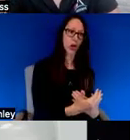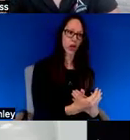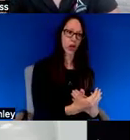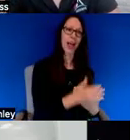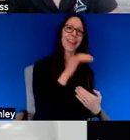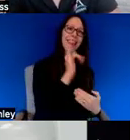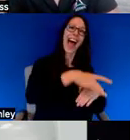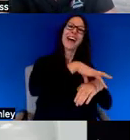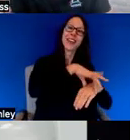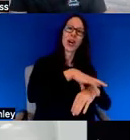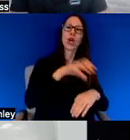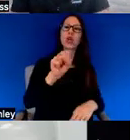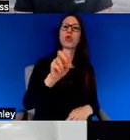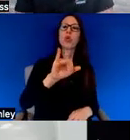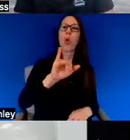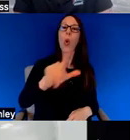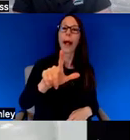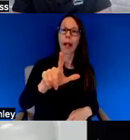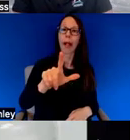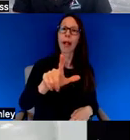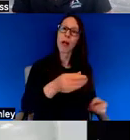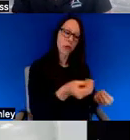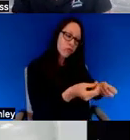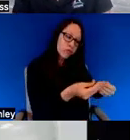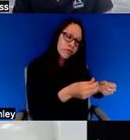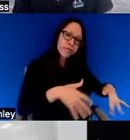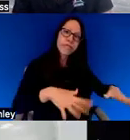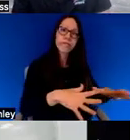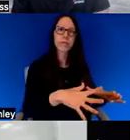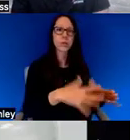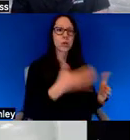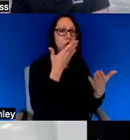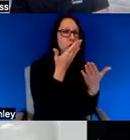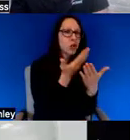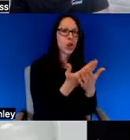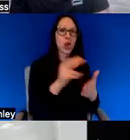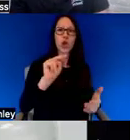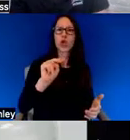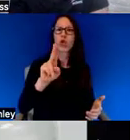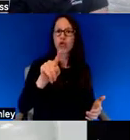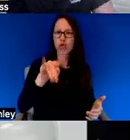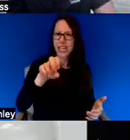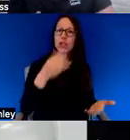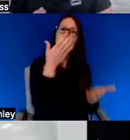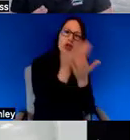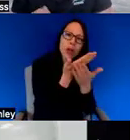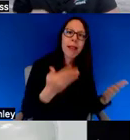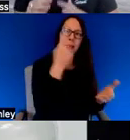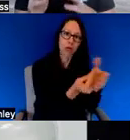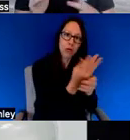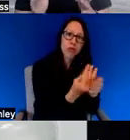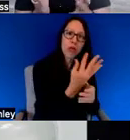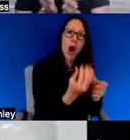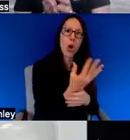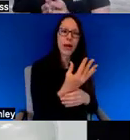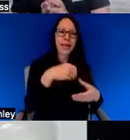Earth soil. And it's rich, it's full of nutrients, and it's full of little beneficial microorganisms.